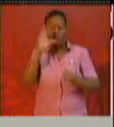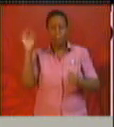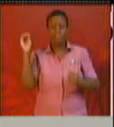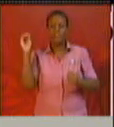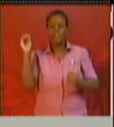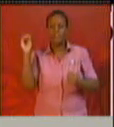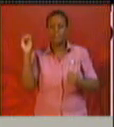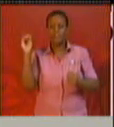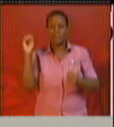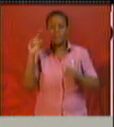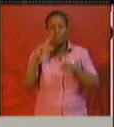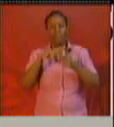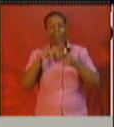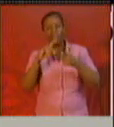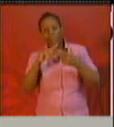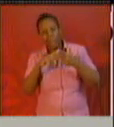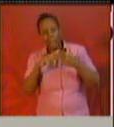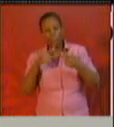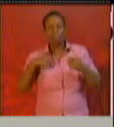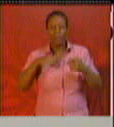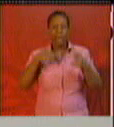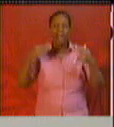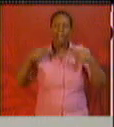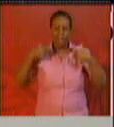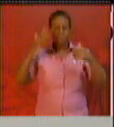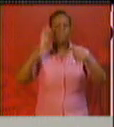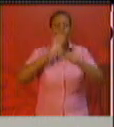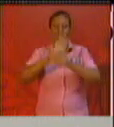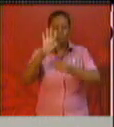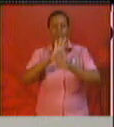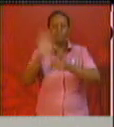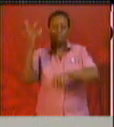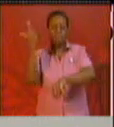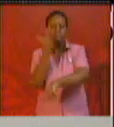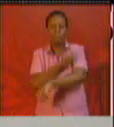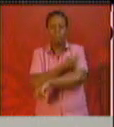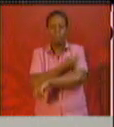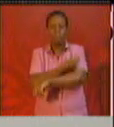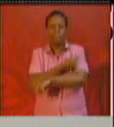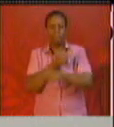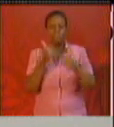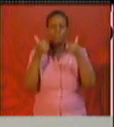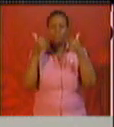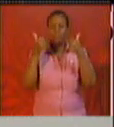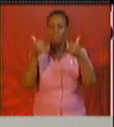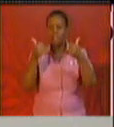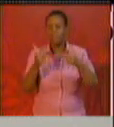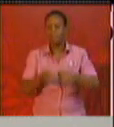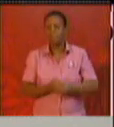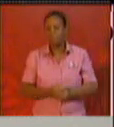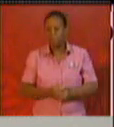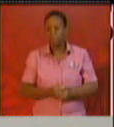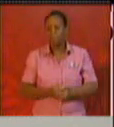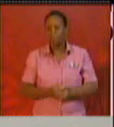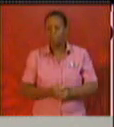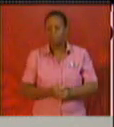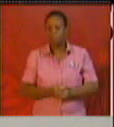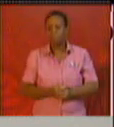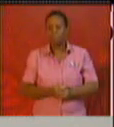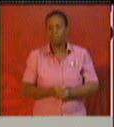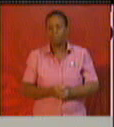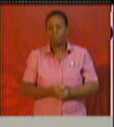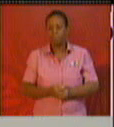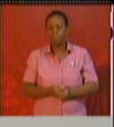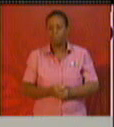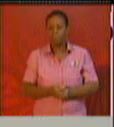COVAX, we have covered a fairly wide range of the vaccine supply and suppliers, and we believe that that